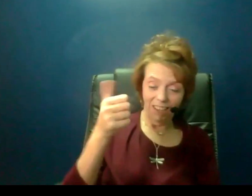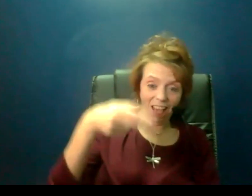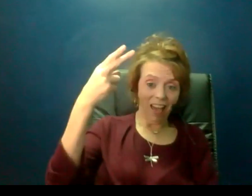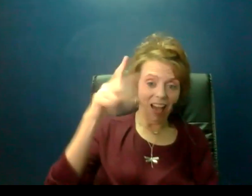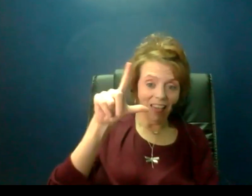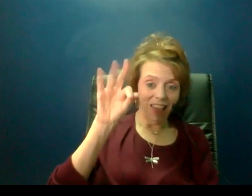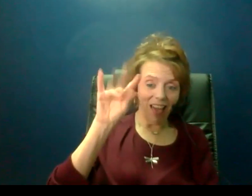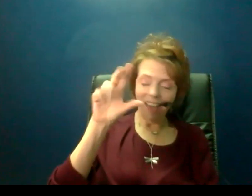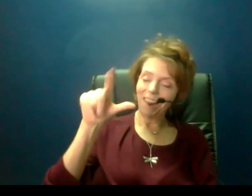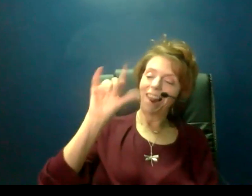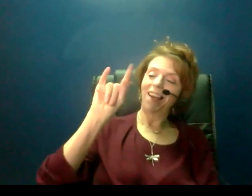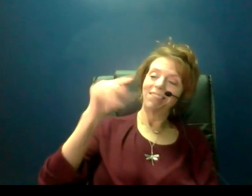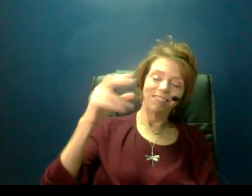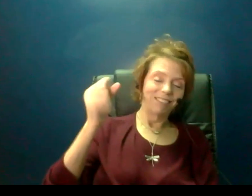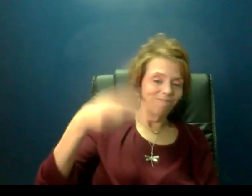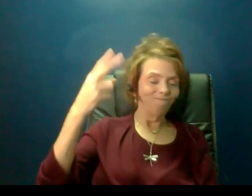or?